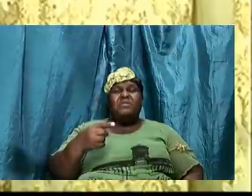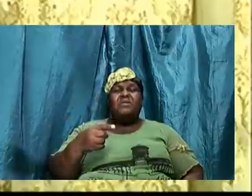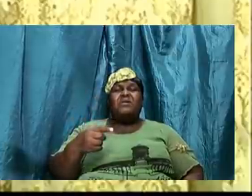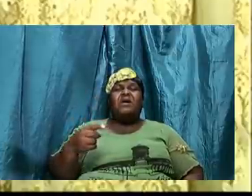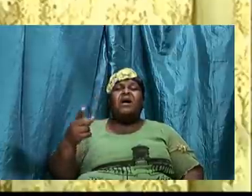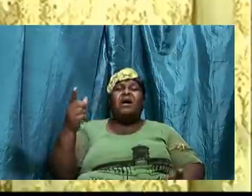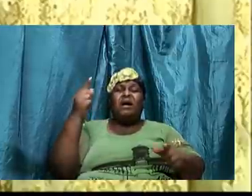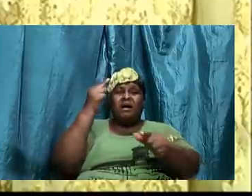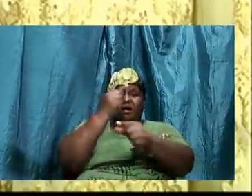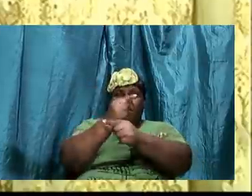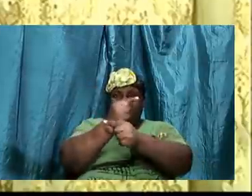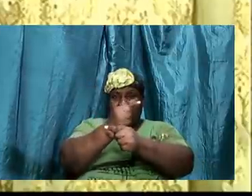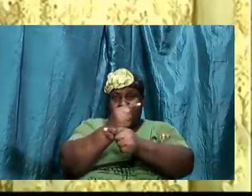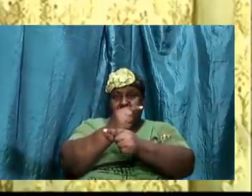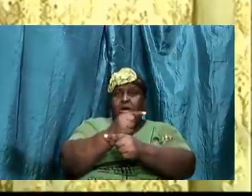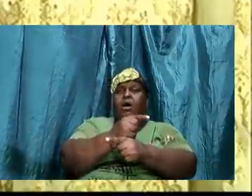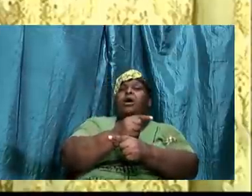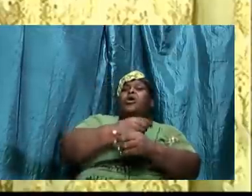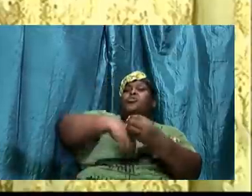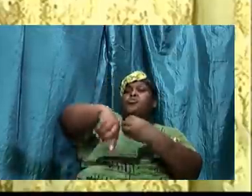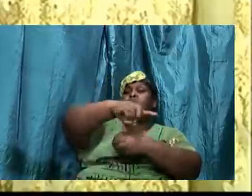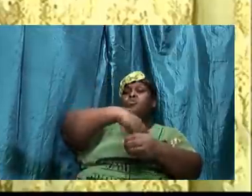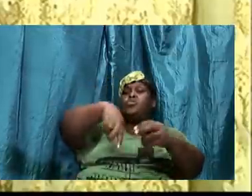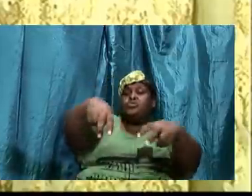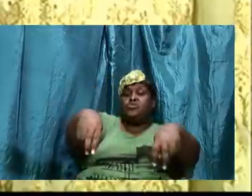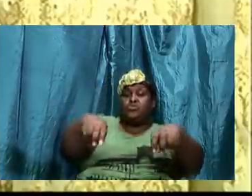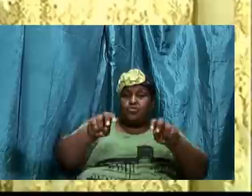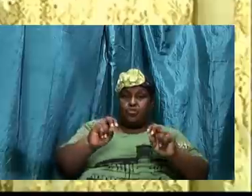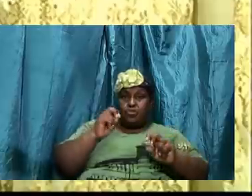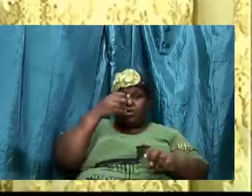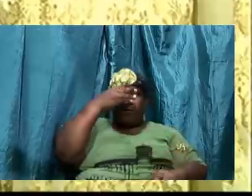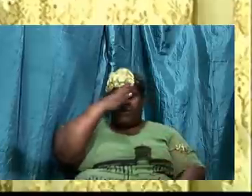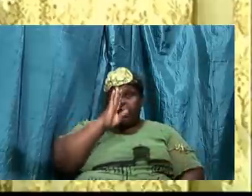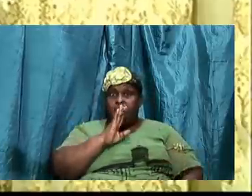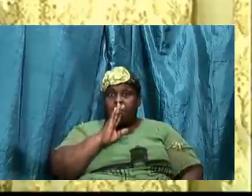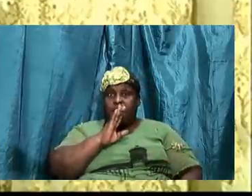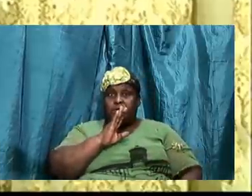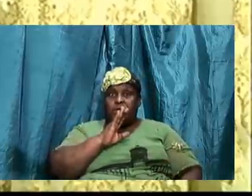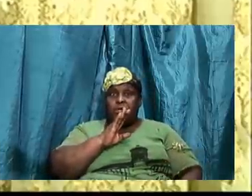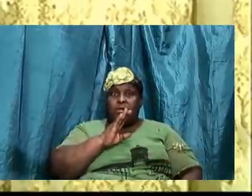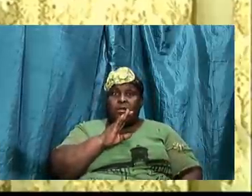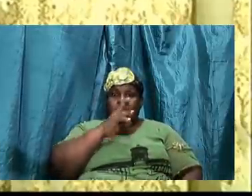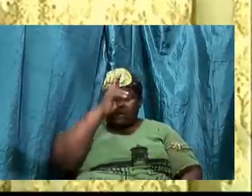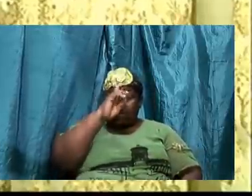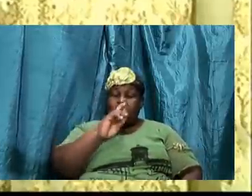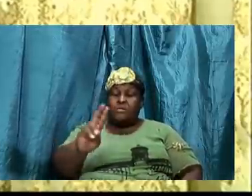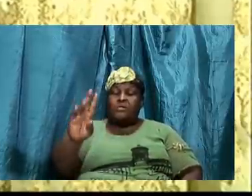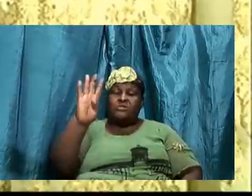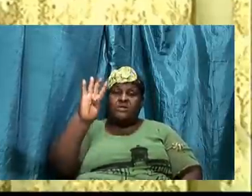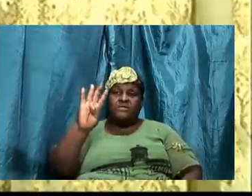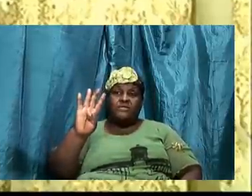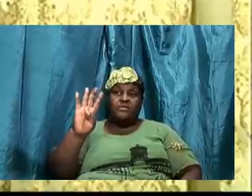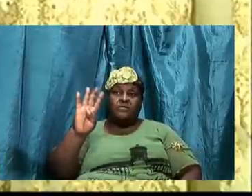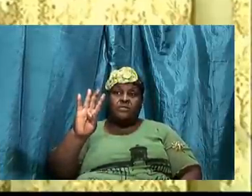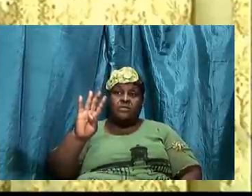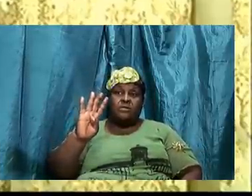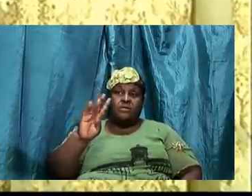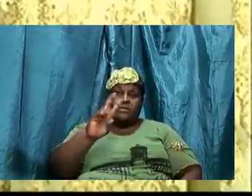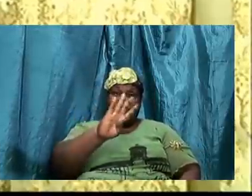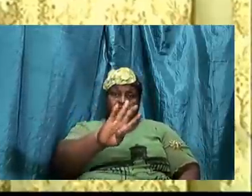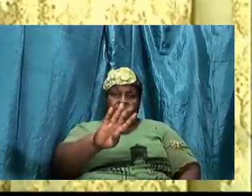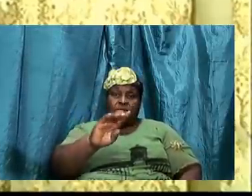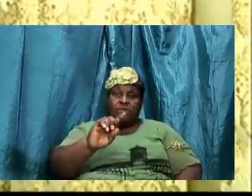we look at Isaiah 6, 1 to 3 and Revelation 4, 4 to